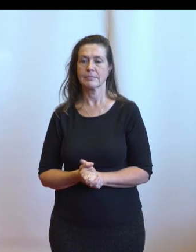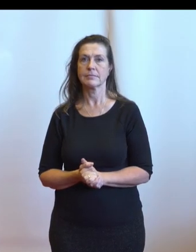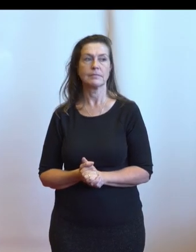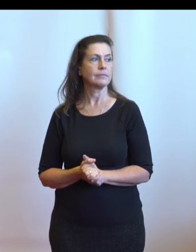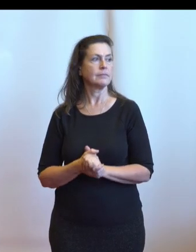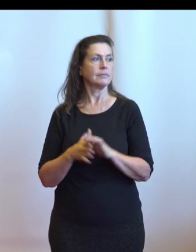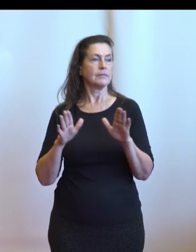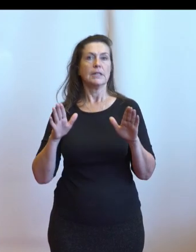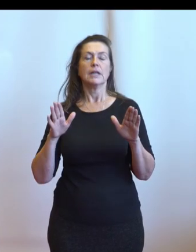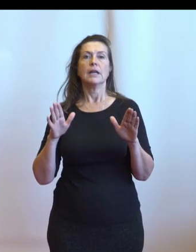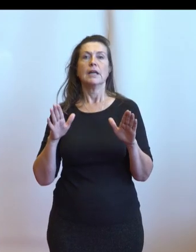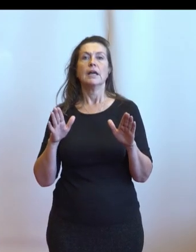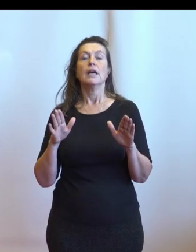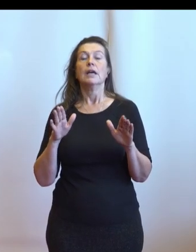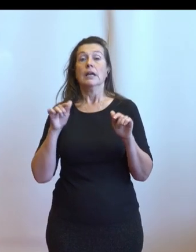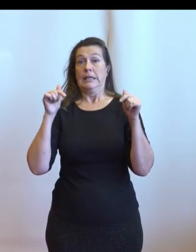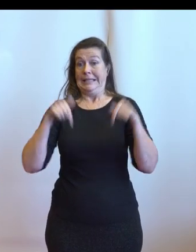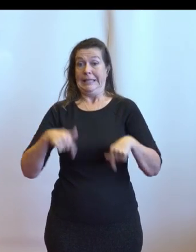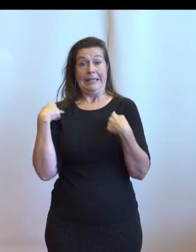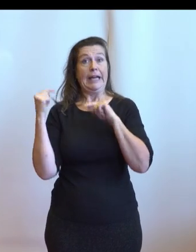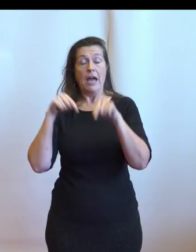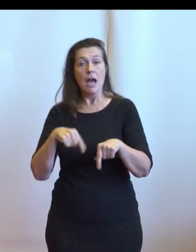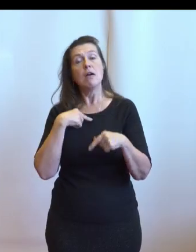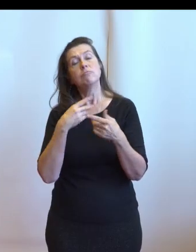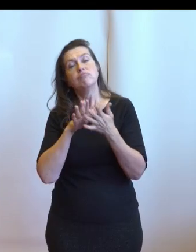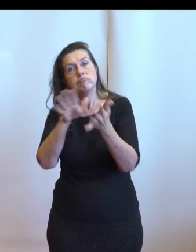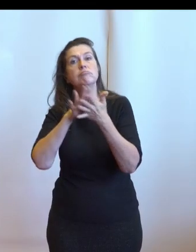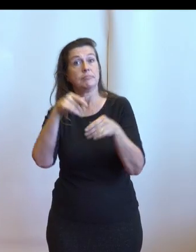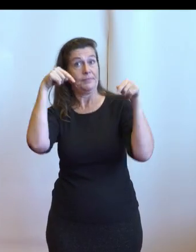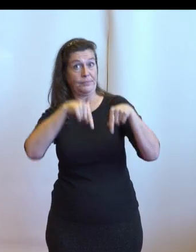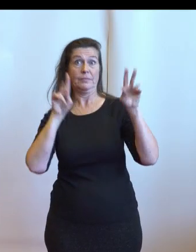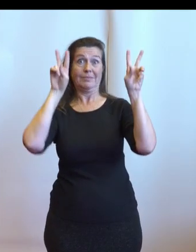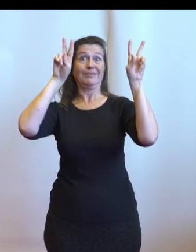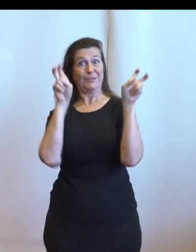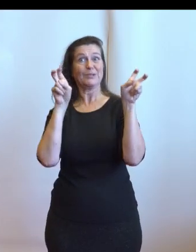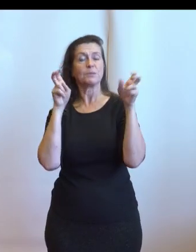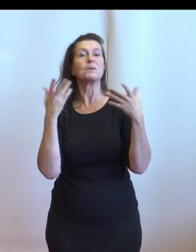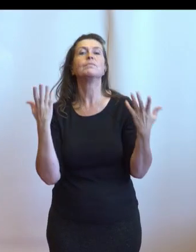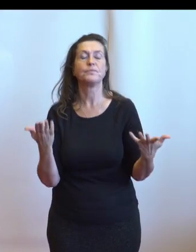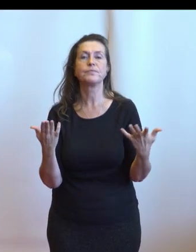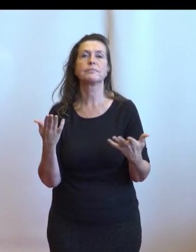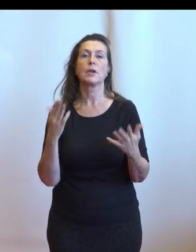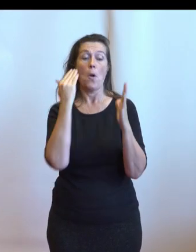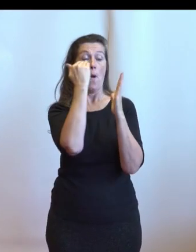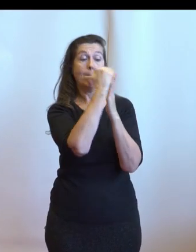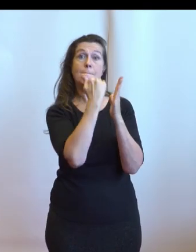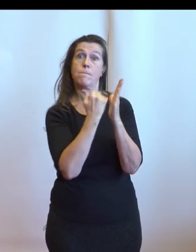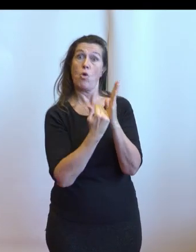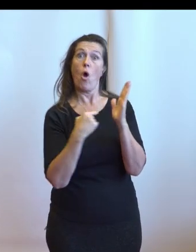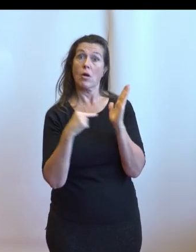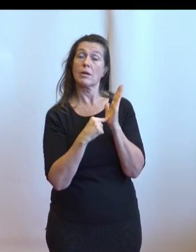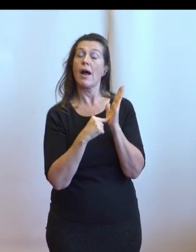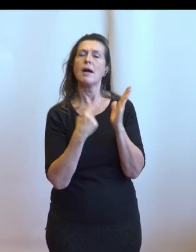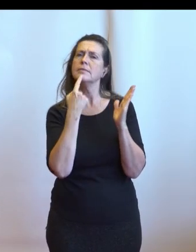why I'm here to talk to you about this topic is because the name of the program for us